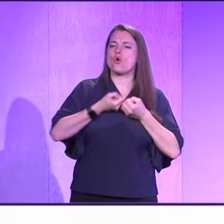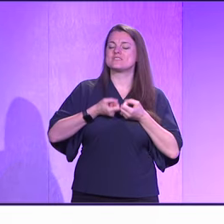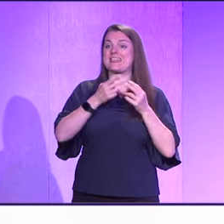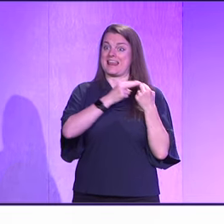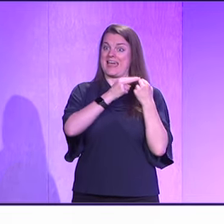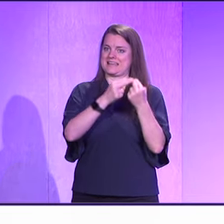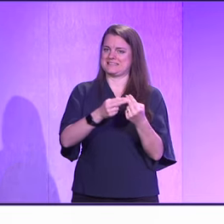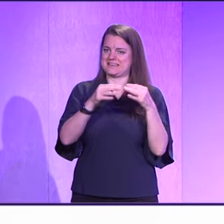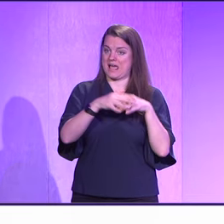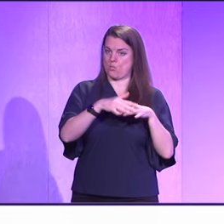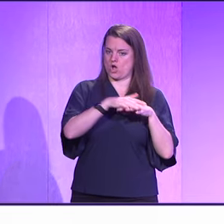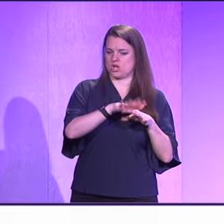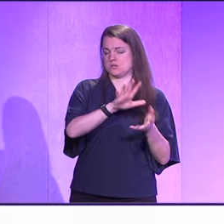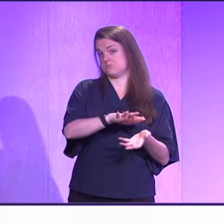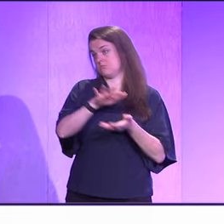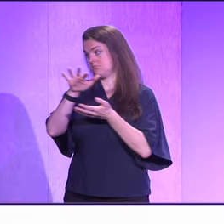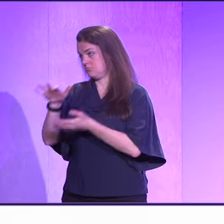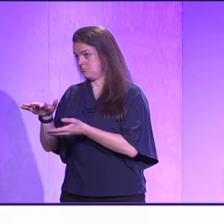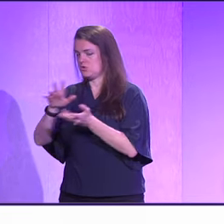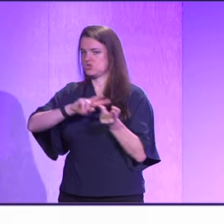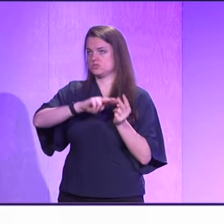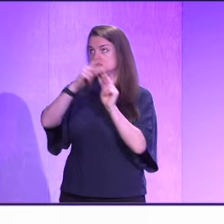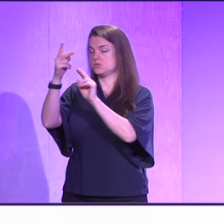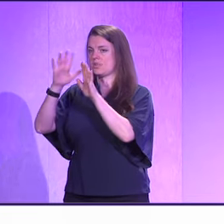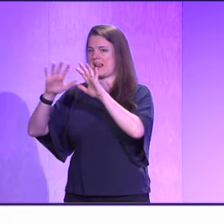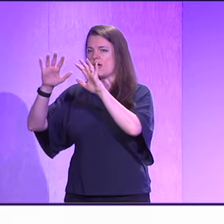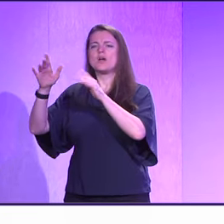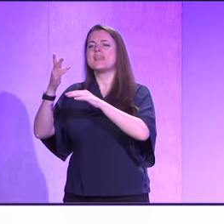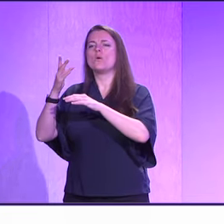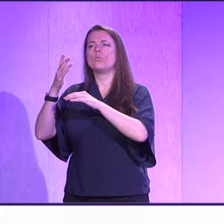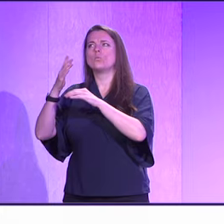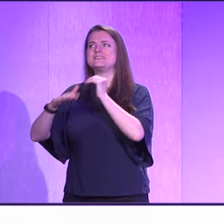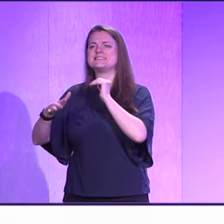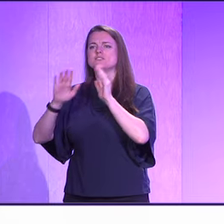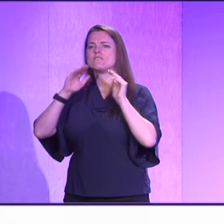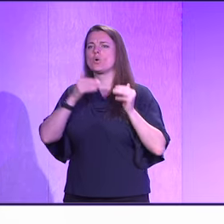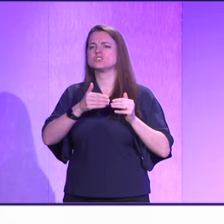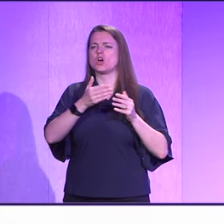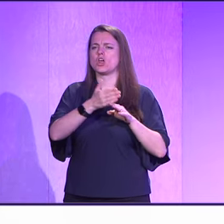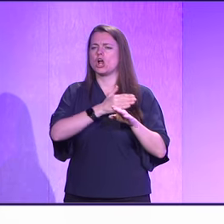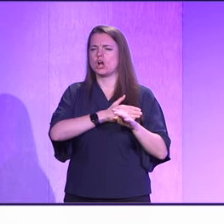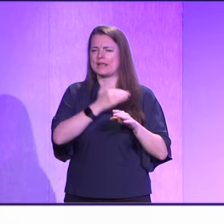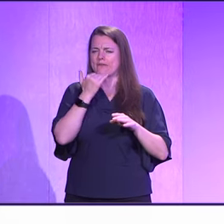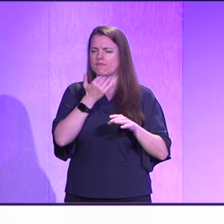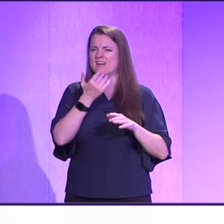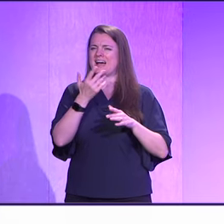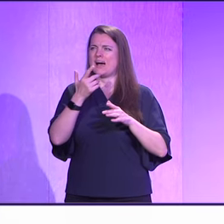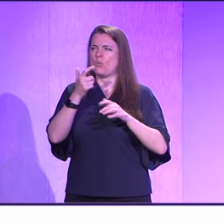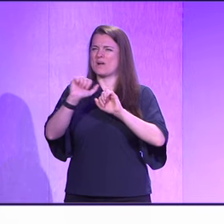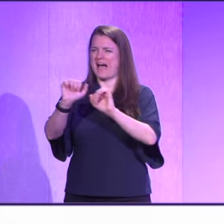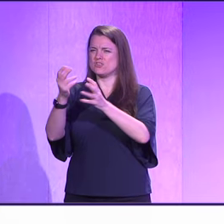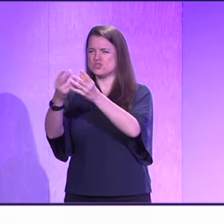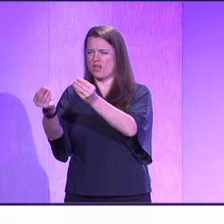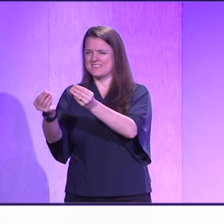that were built in cloud and data center and into cloud. It wasn't something we focused on early, and it still hasn't been quite solved. There's plans, and it will be